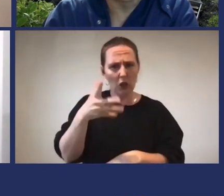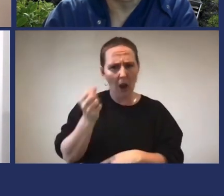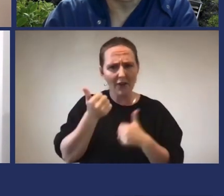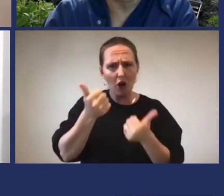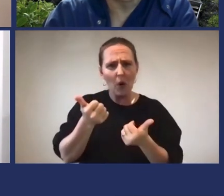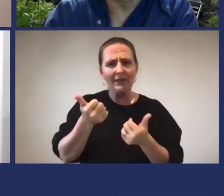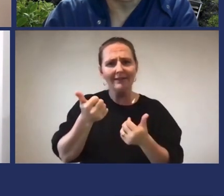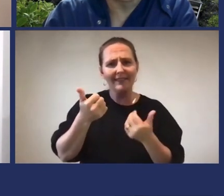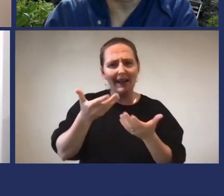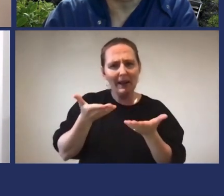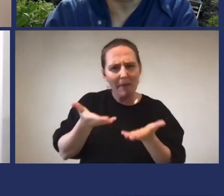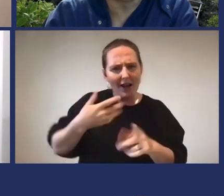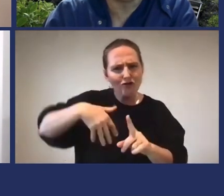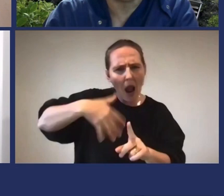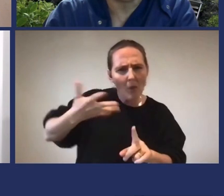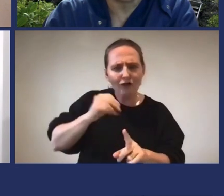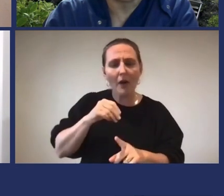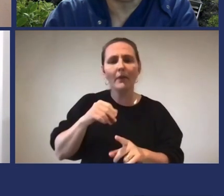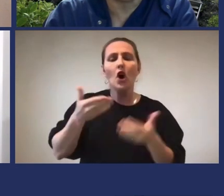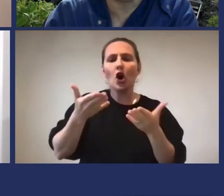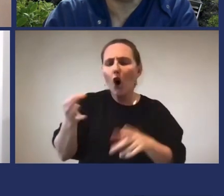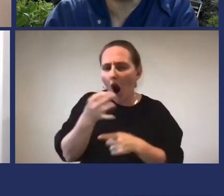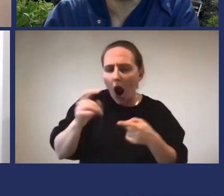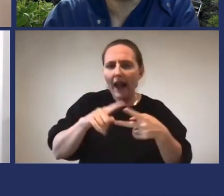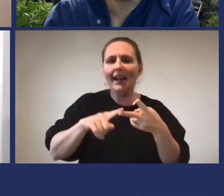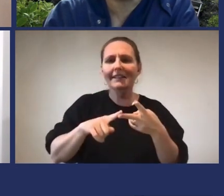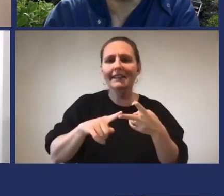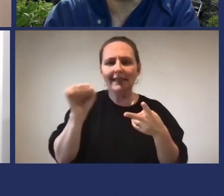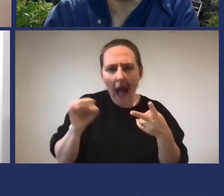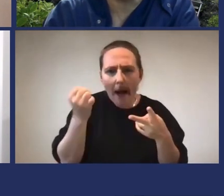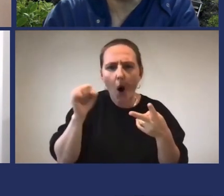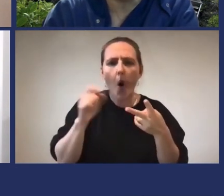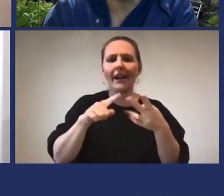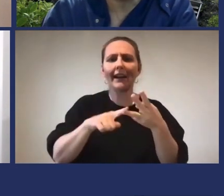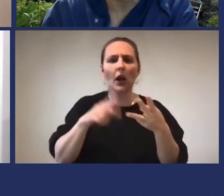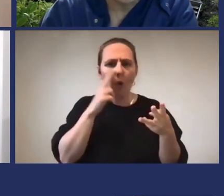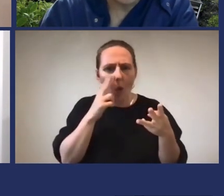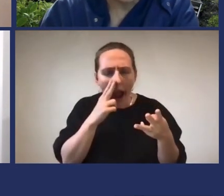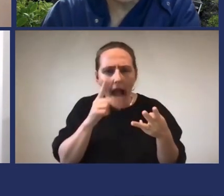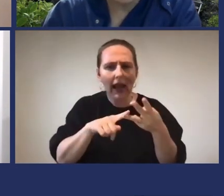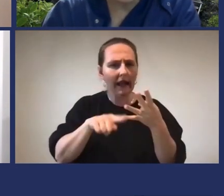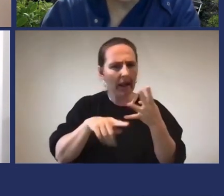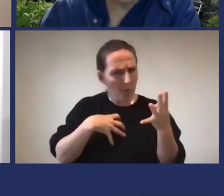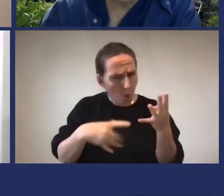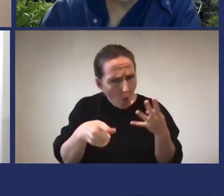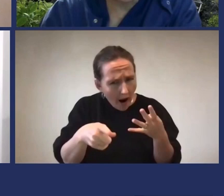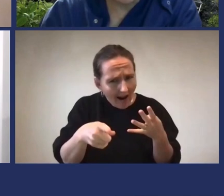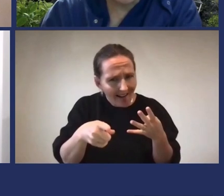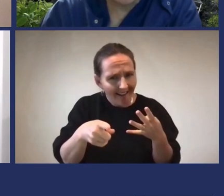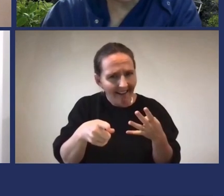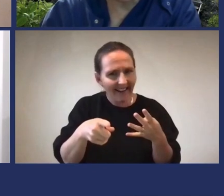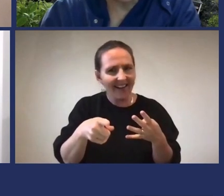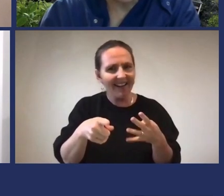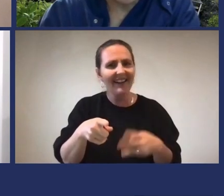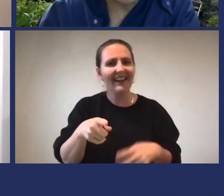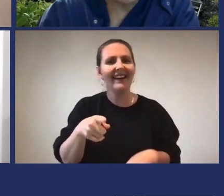Samoan, Nuean. Am I missing any of the islands out? You've got pretty much everything covered. Yeah, that's Niue on the background